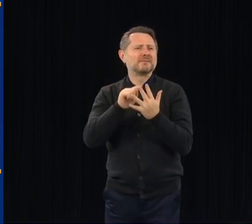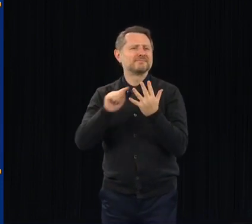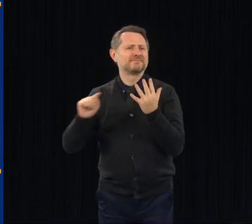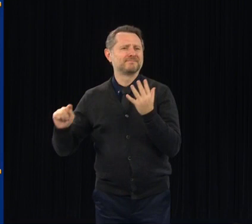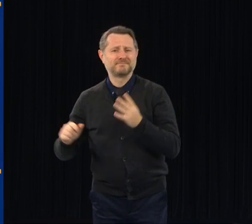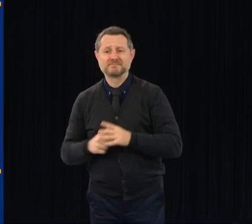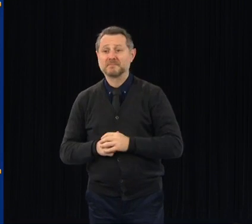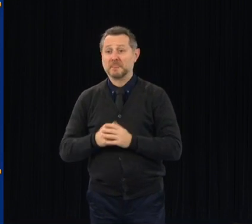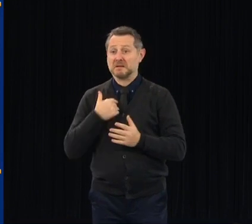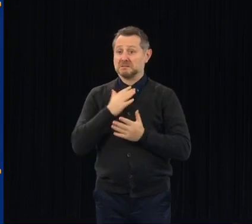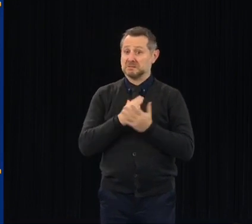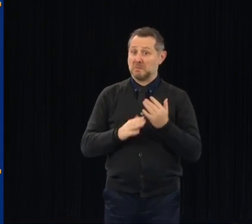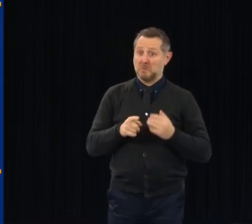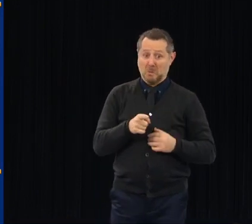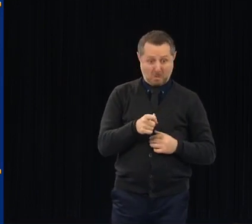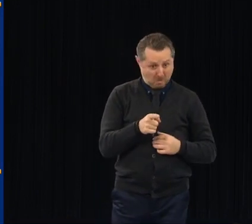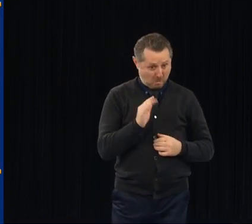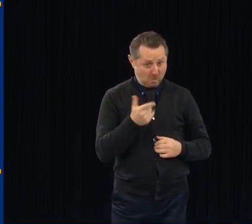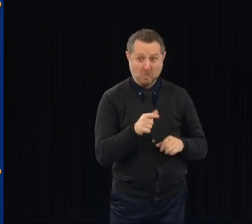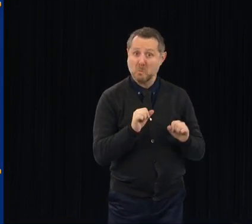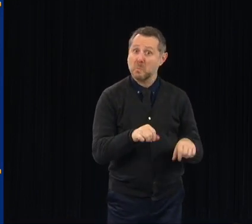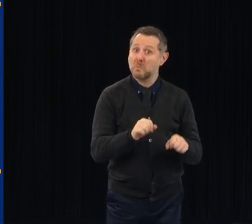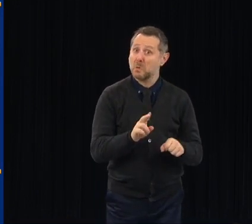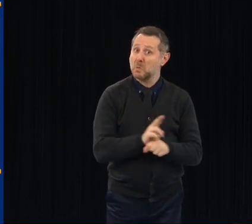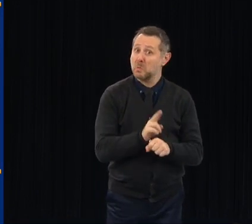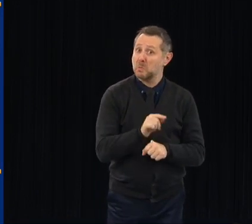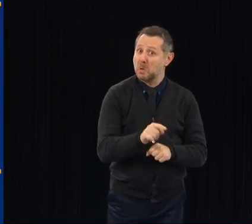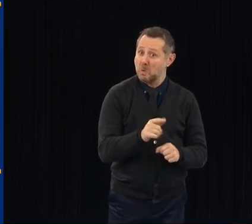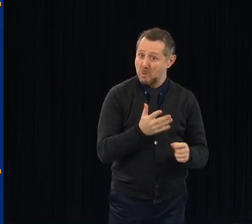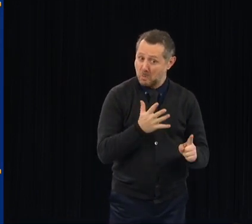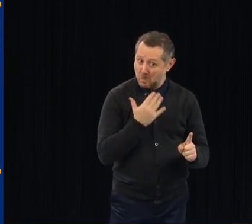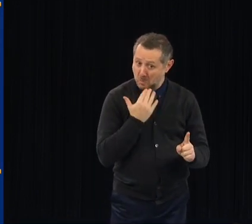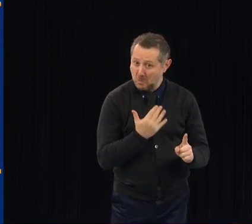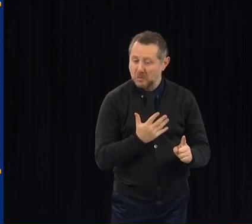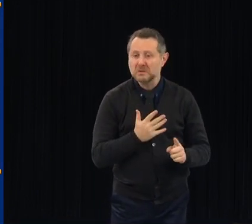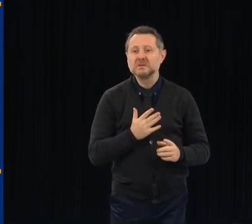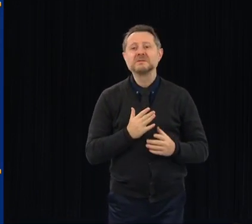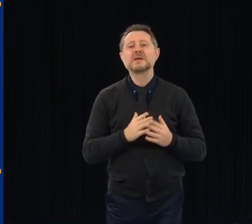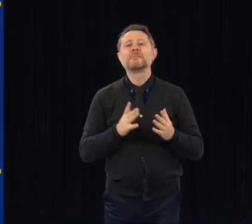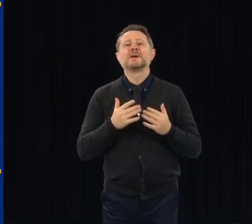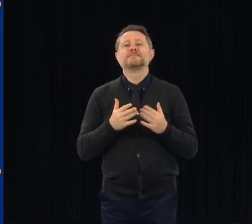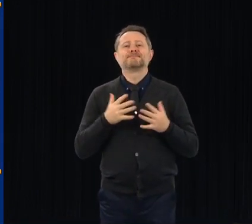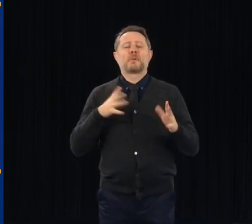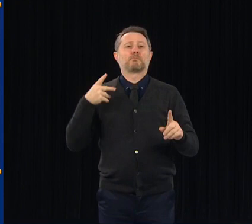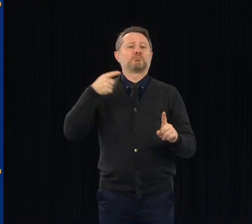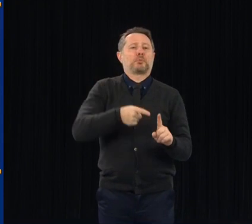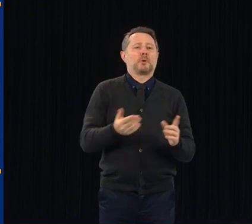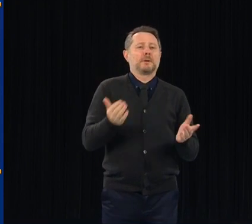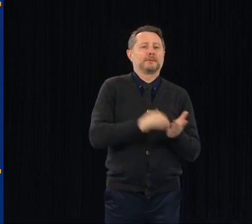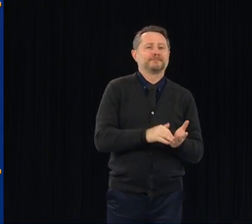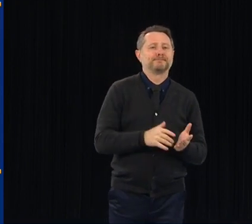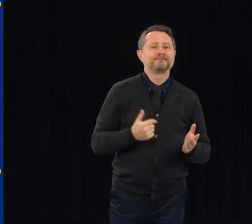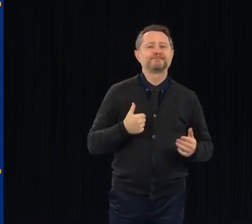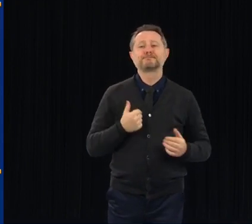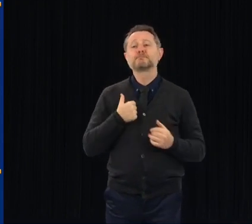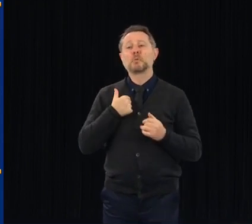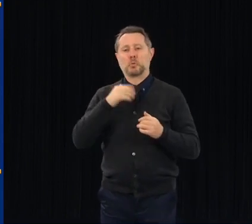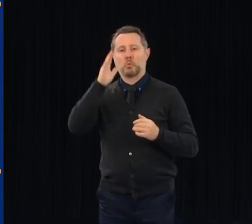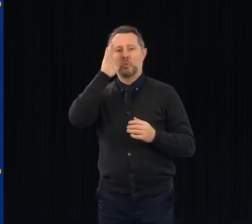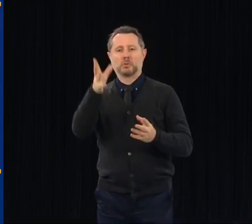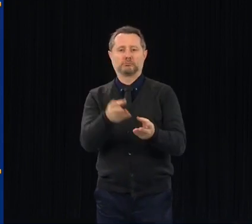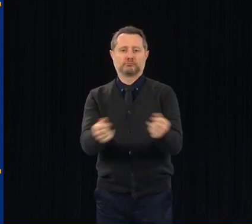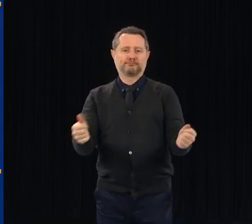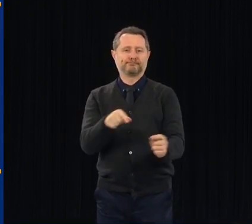real promise, but you can see that where the story ends. I